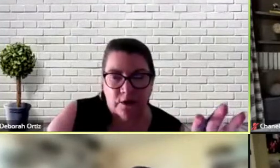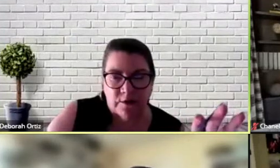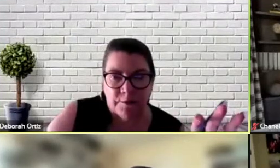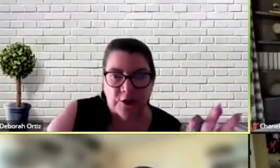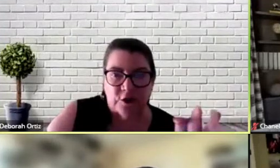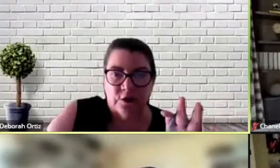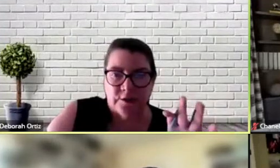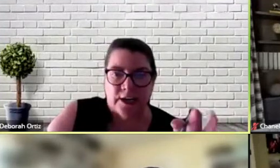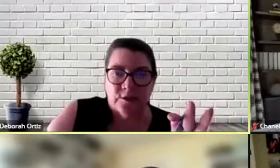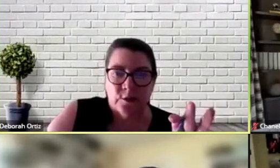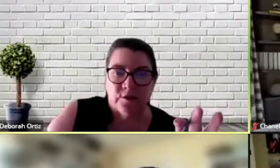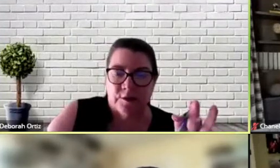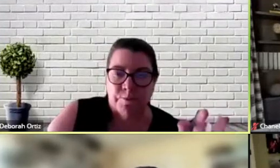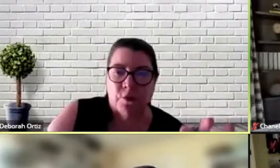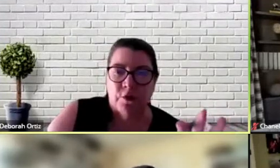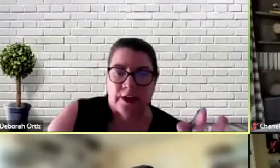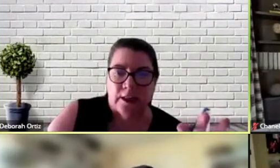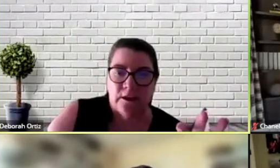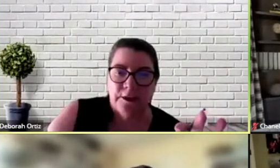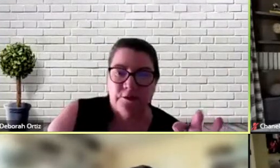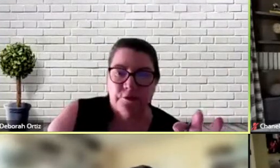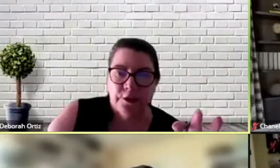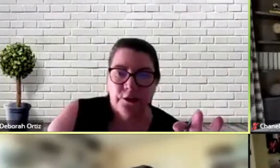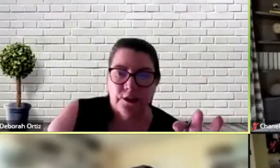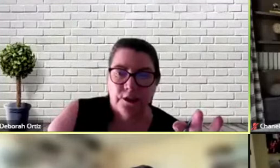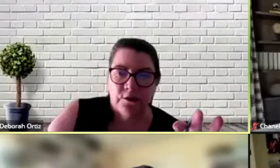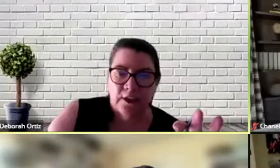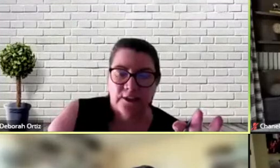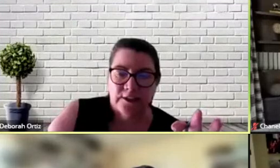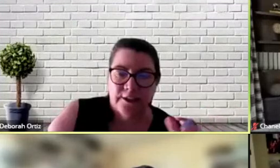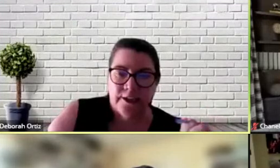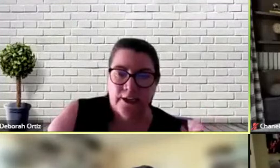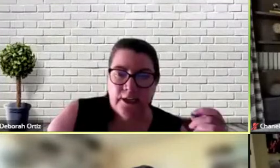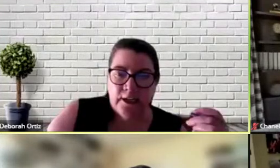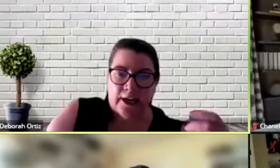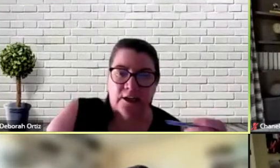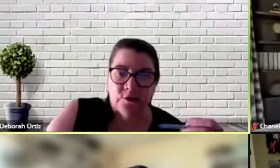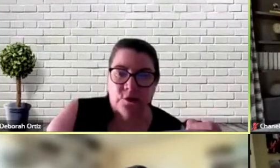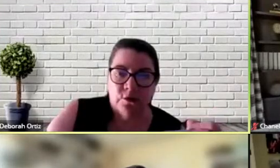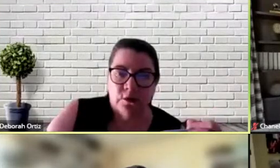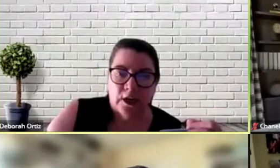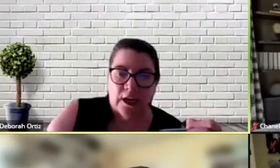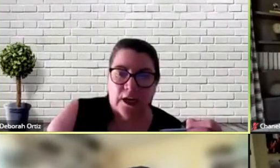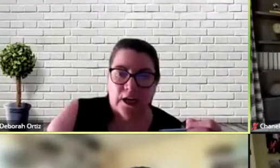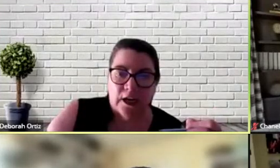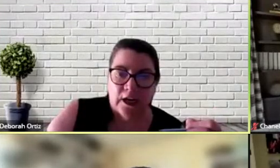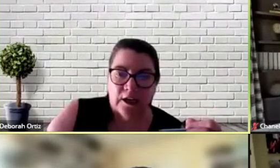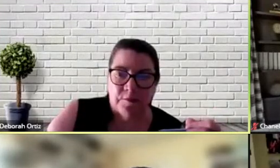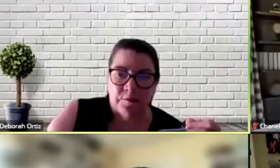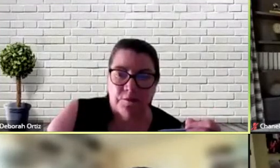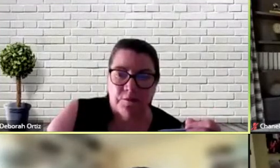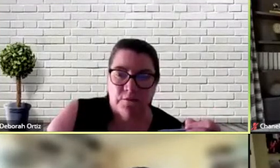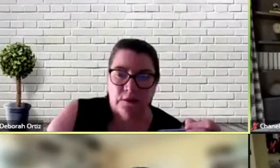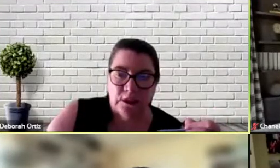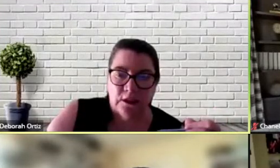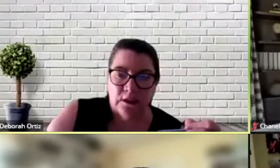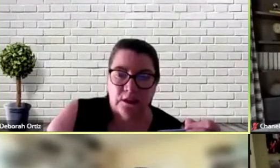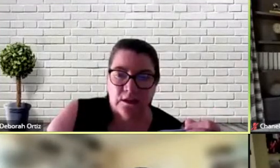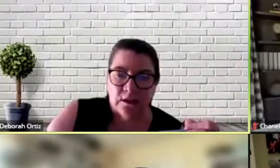vote for a measure, is that sort of an important element for you that you'd like to see? And or, I